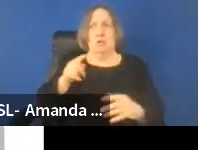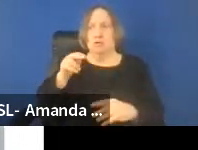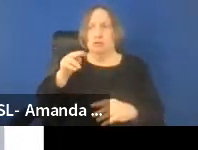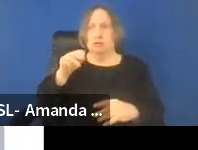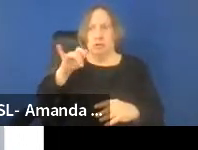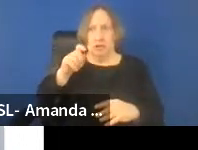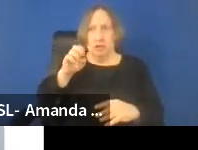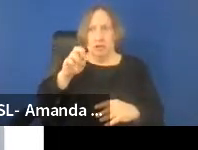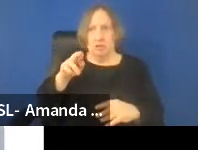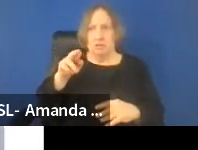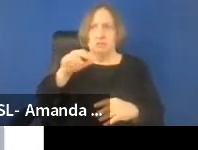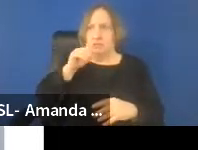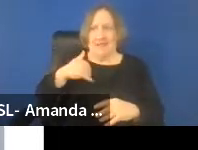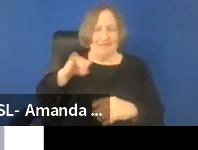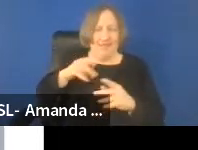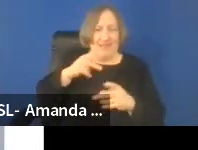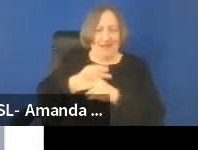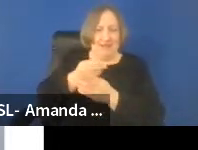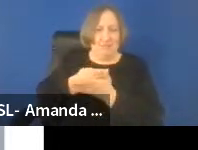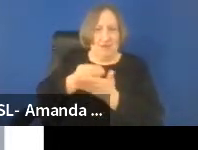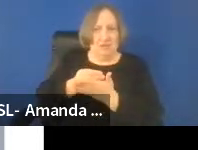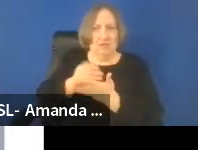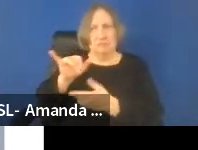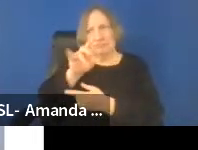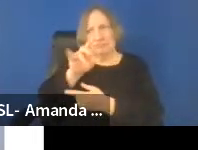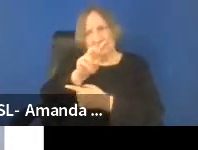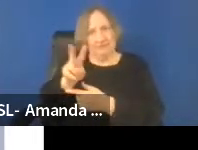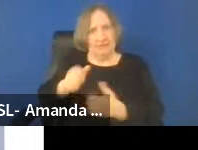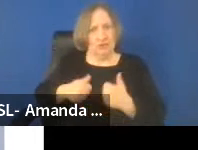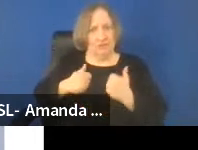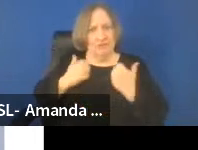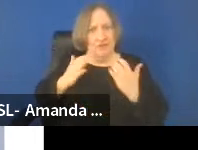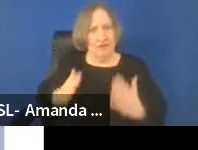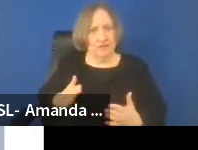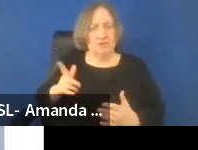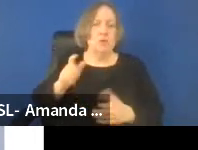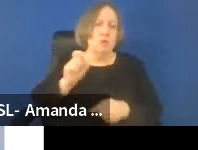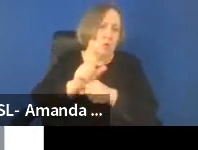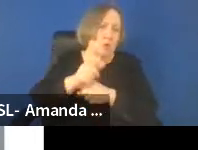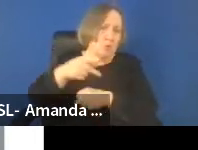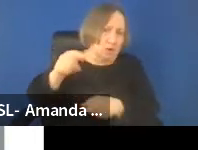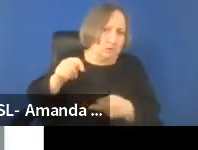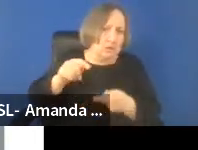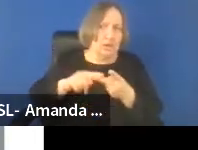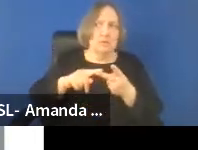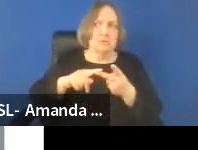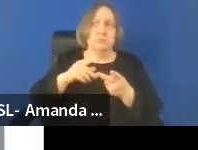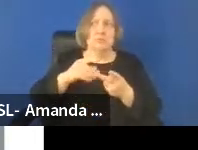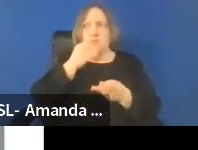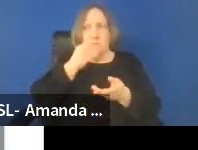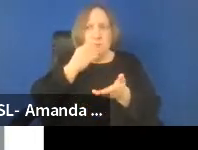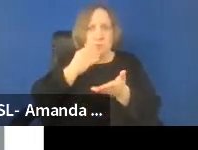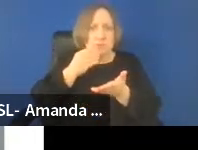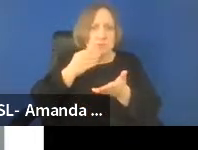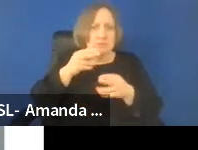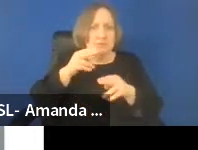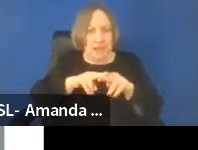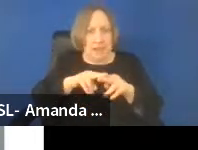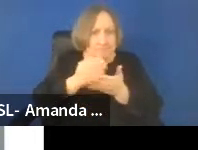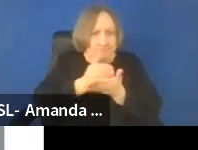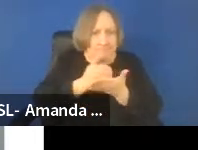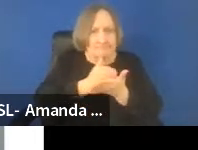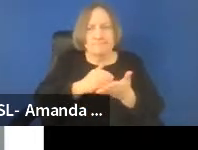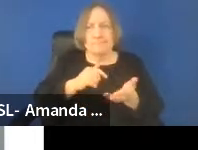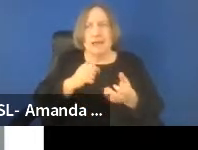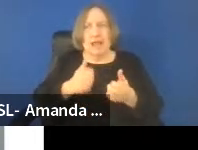money. She's a domestic violence survivor who works part-time, receives food stamps, and lives paycheck to paycheck. And at that